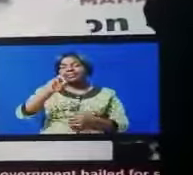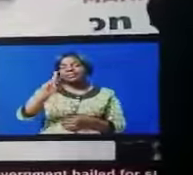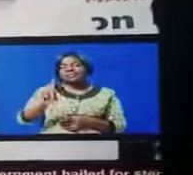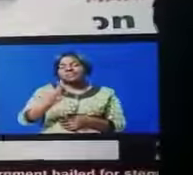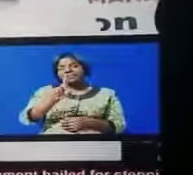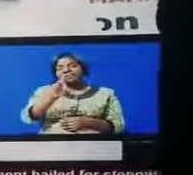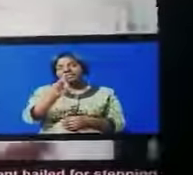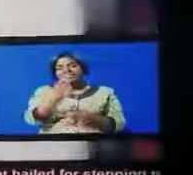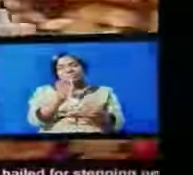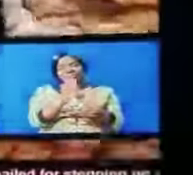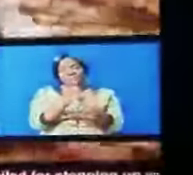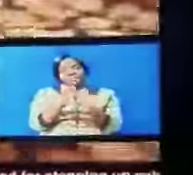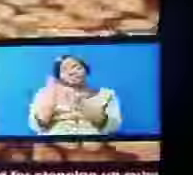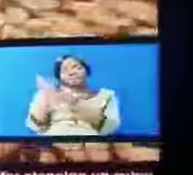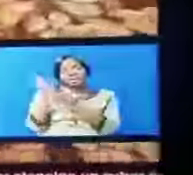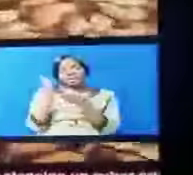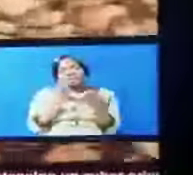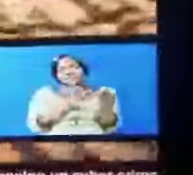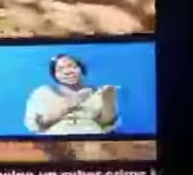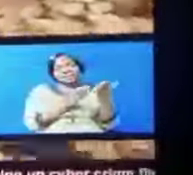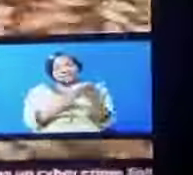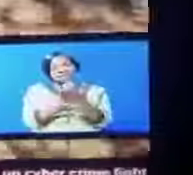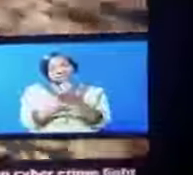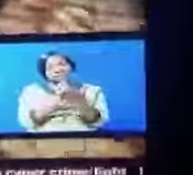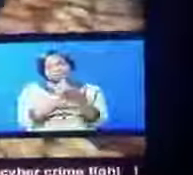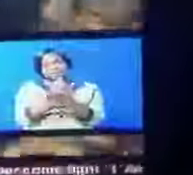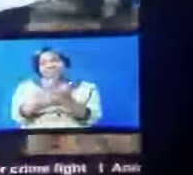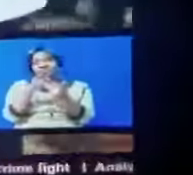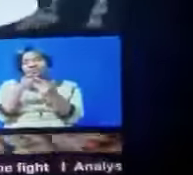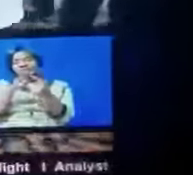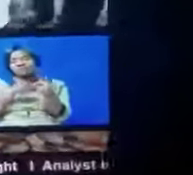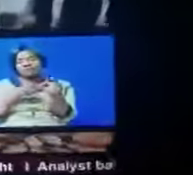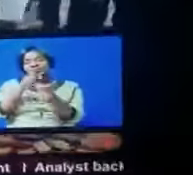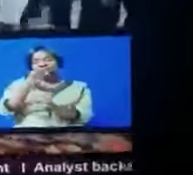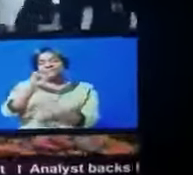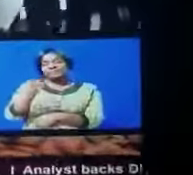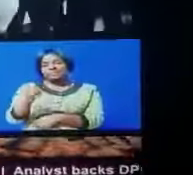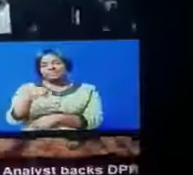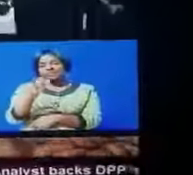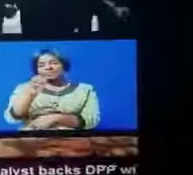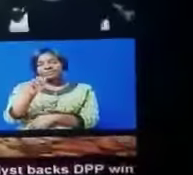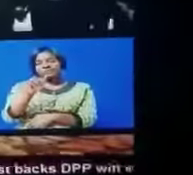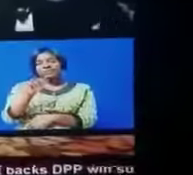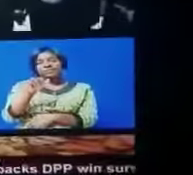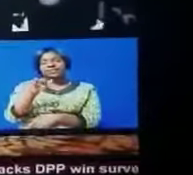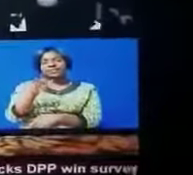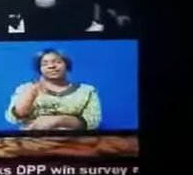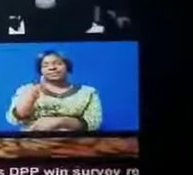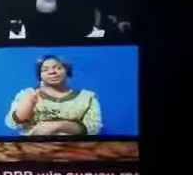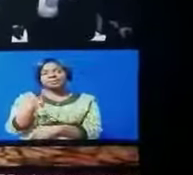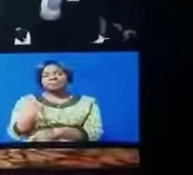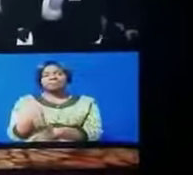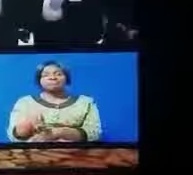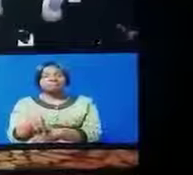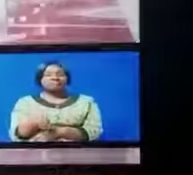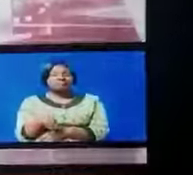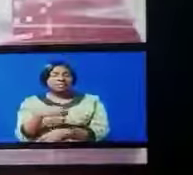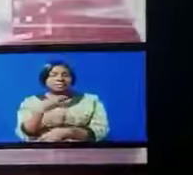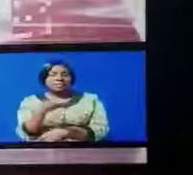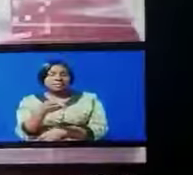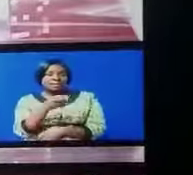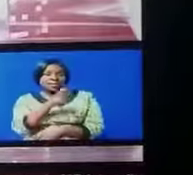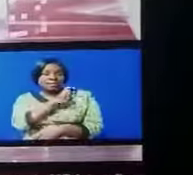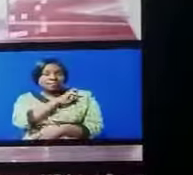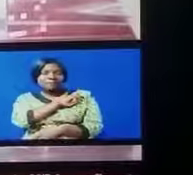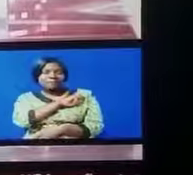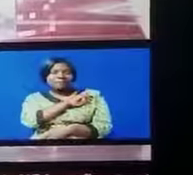from the medical services offered by Jaipur Food Artificial Limb Fitment Camp. Charles Wahara, MBC News, Lilongwe.